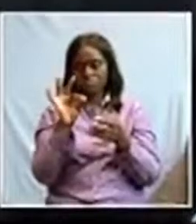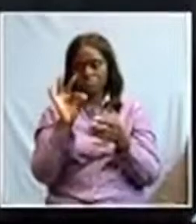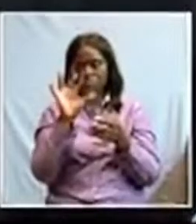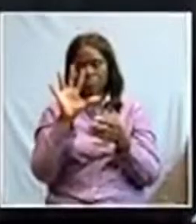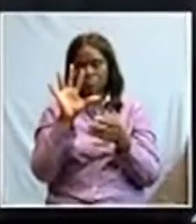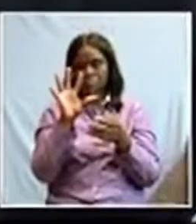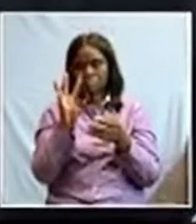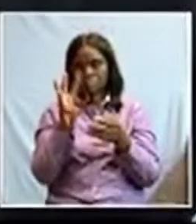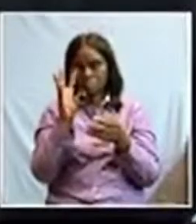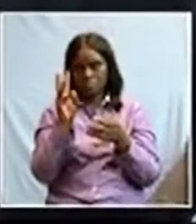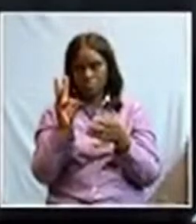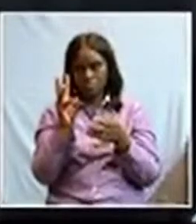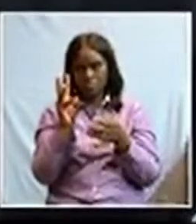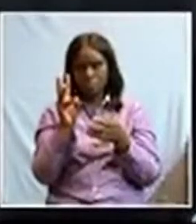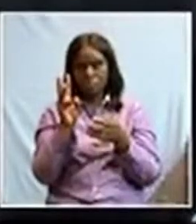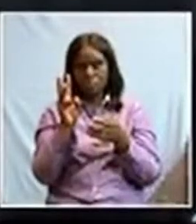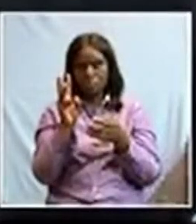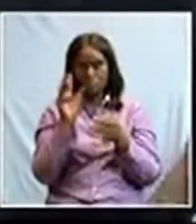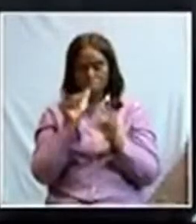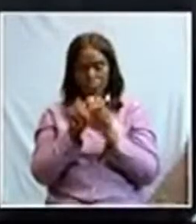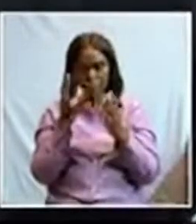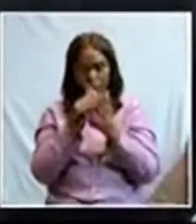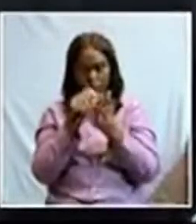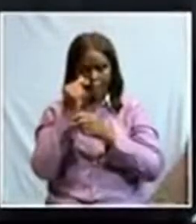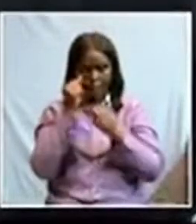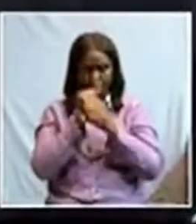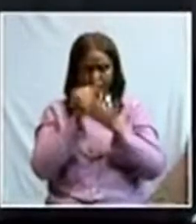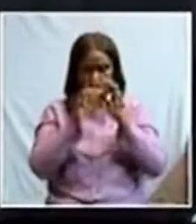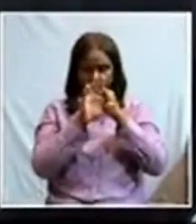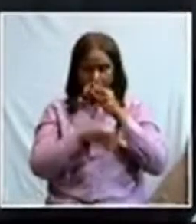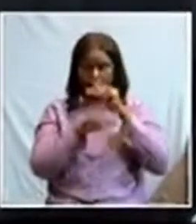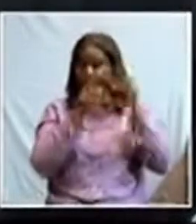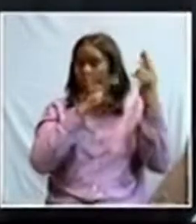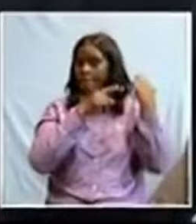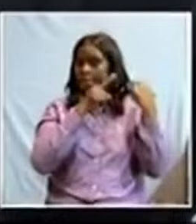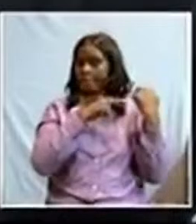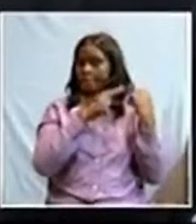2,279,546. In the financial year under review,